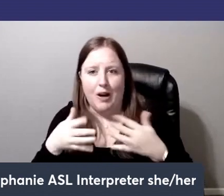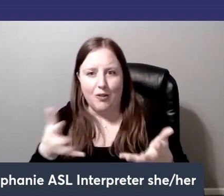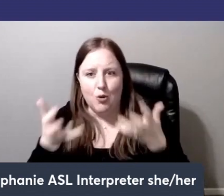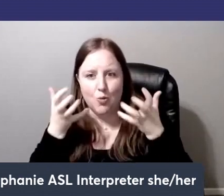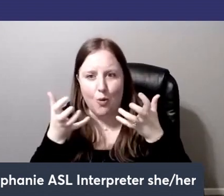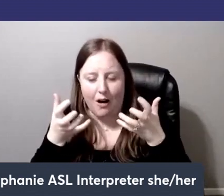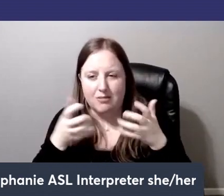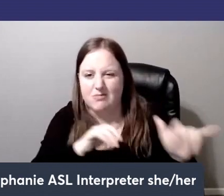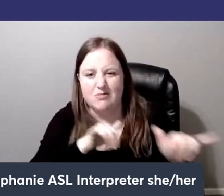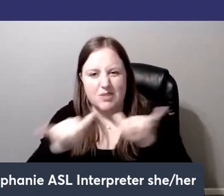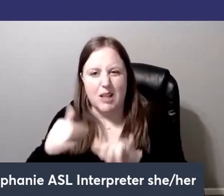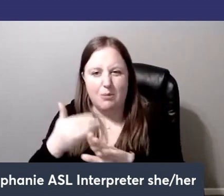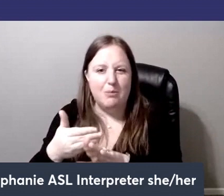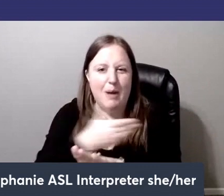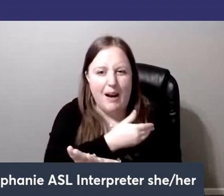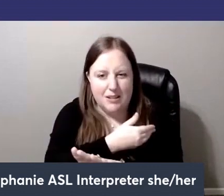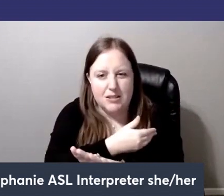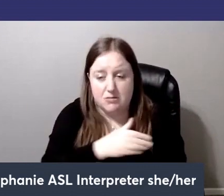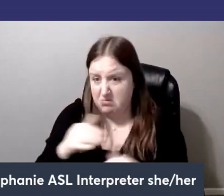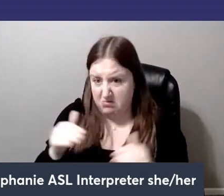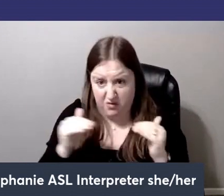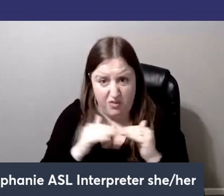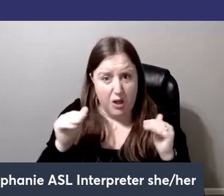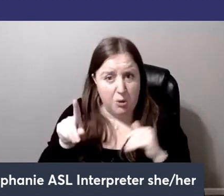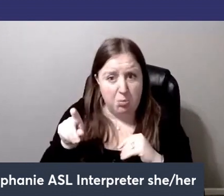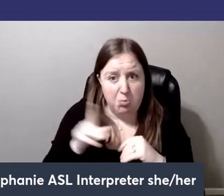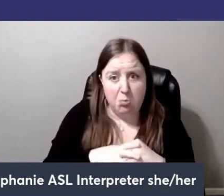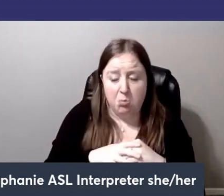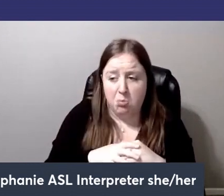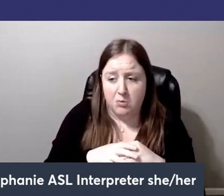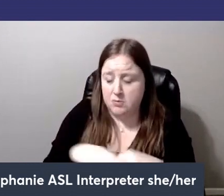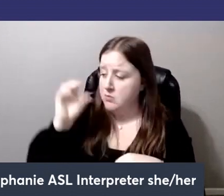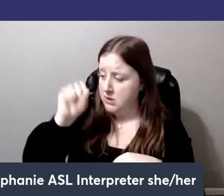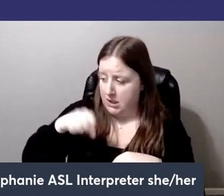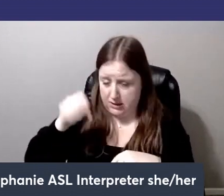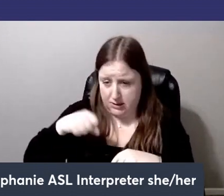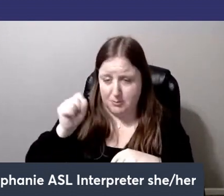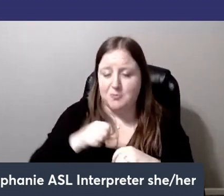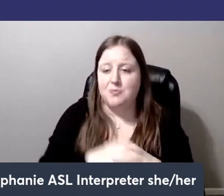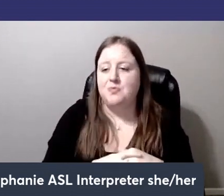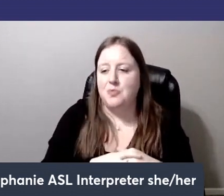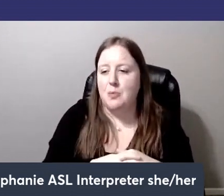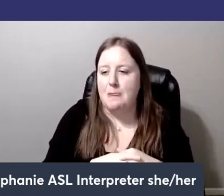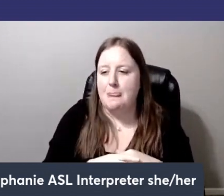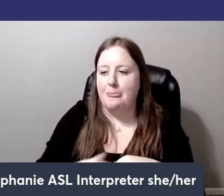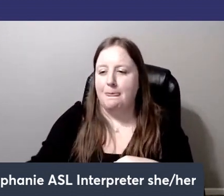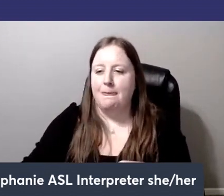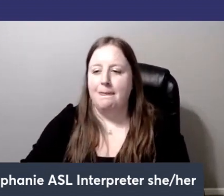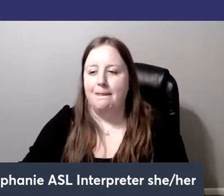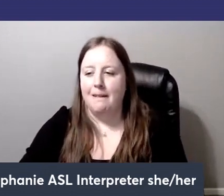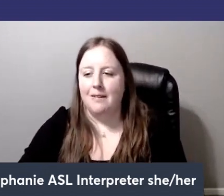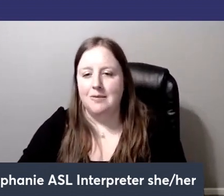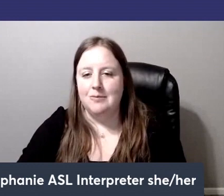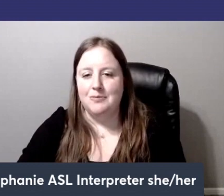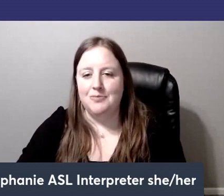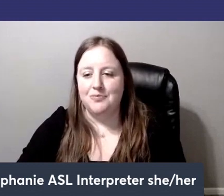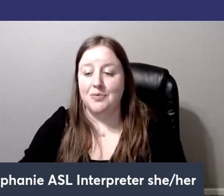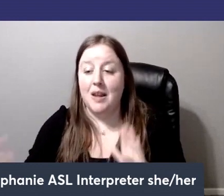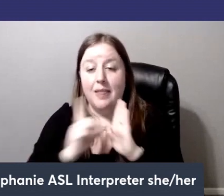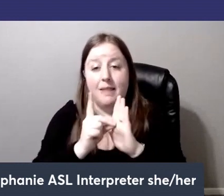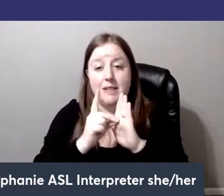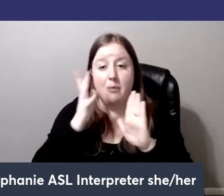like you could in the past. Is that fair to say? Yeah. Okay. Yeah, that's well put. And the demo we're going to